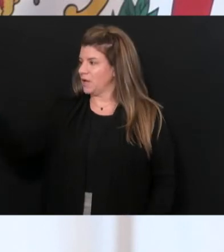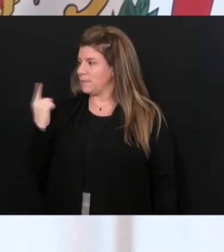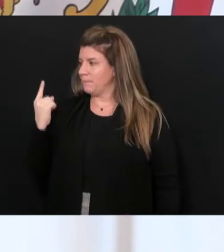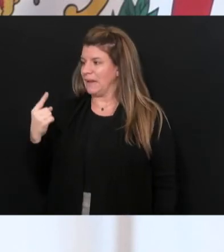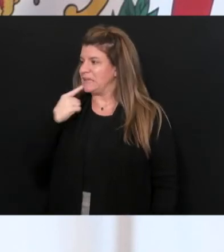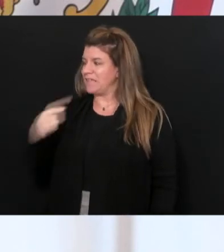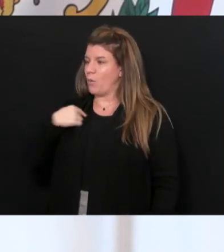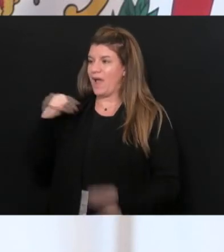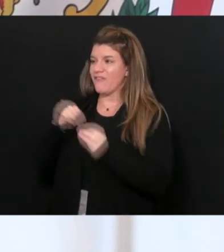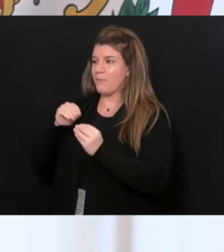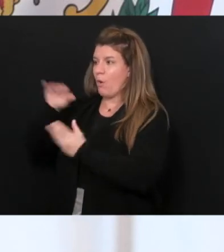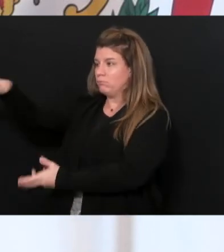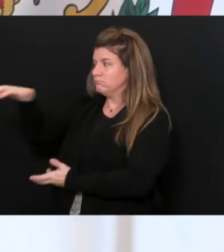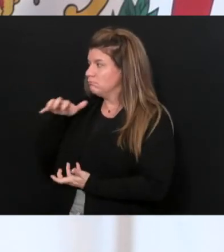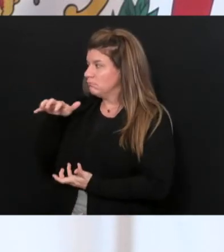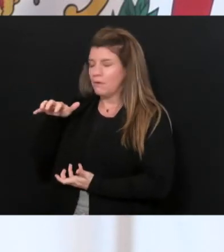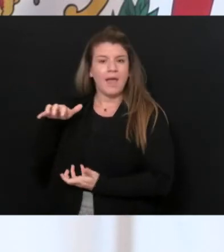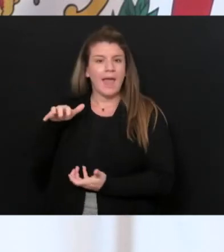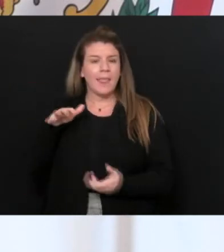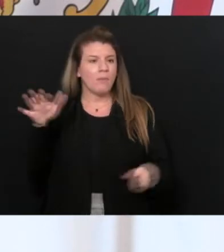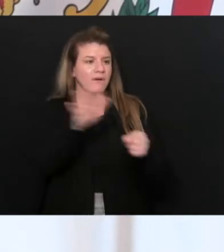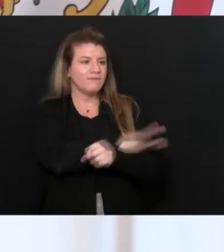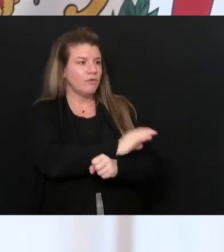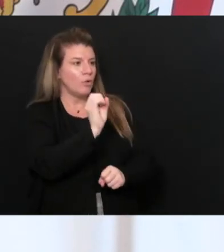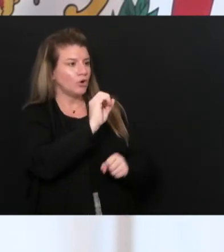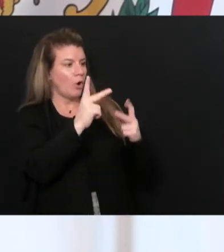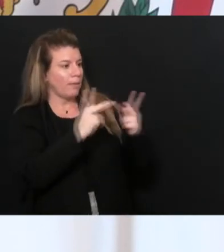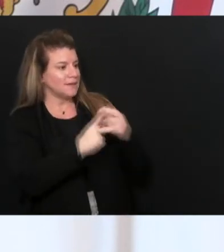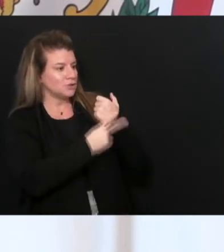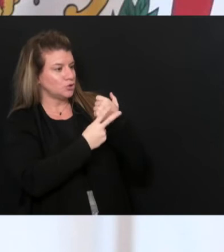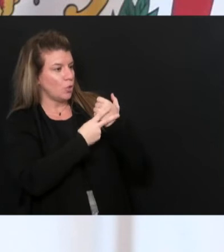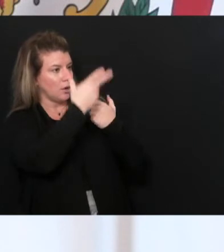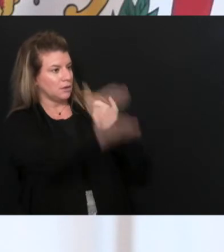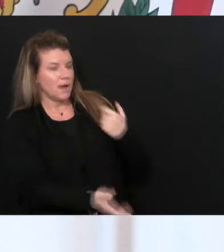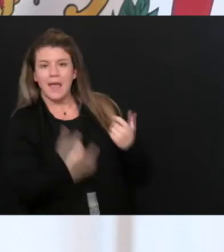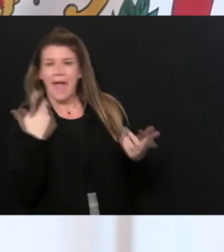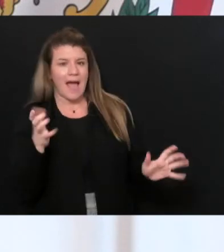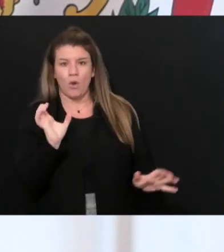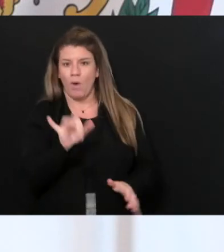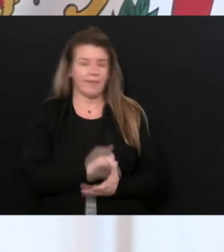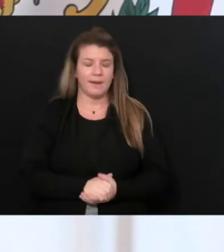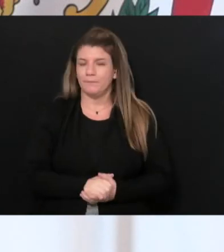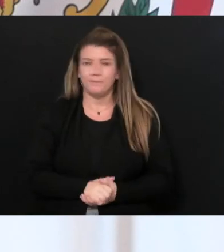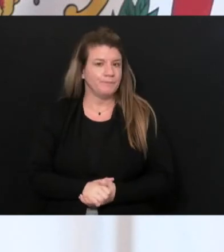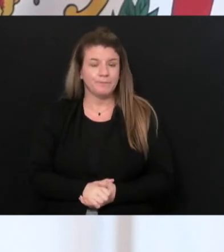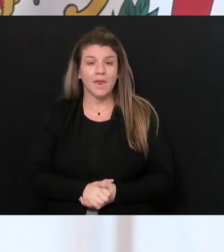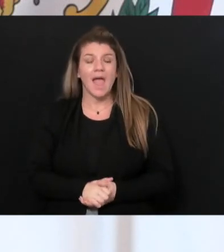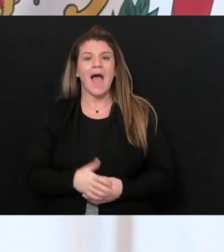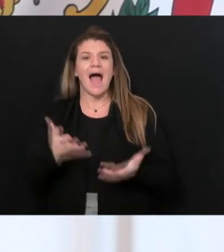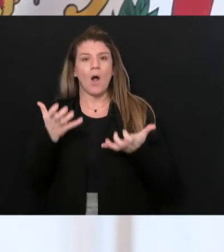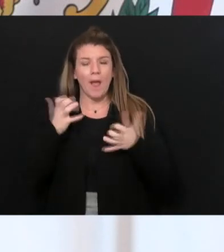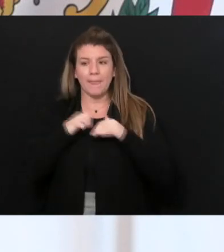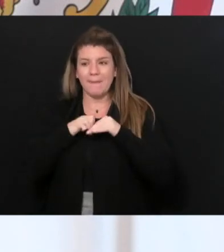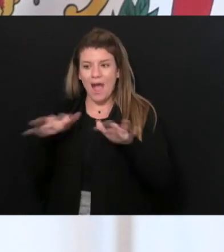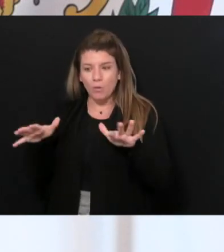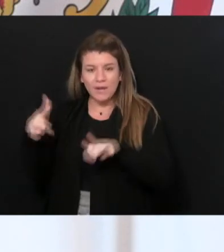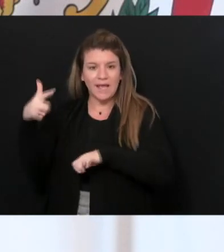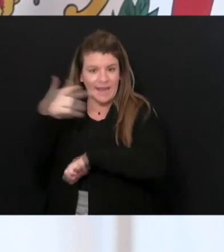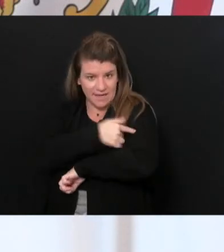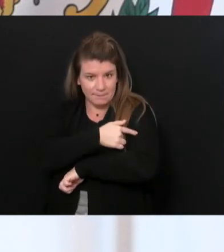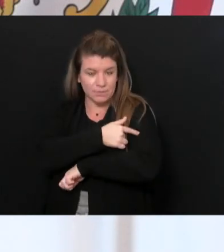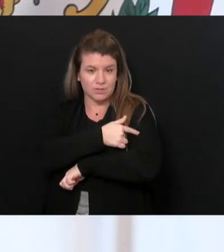the cupboard is completely full and I don't know where to put them. I want them in people's arms. Now,